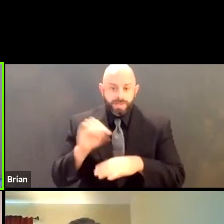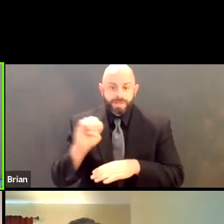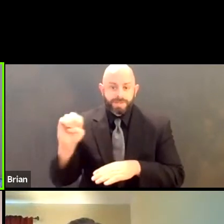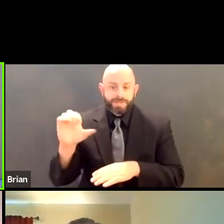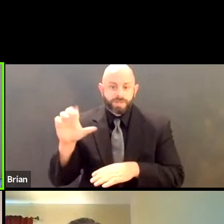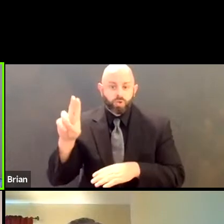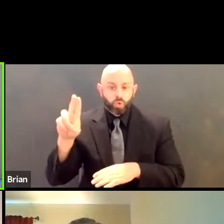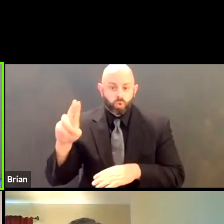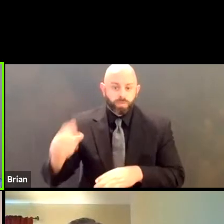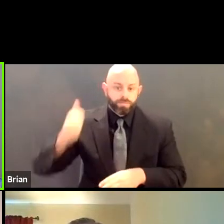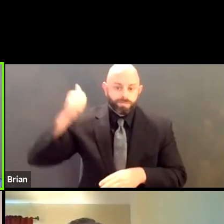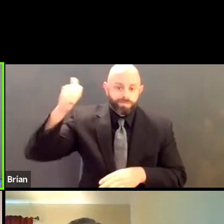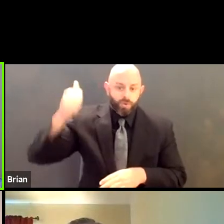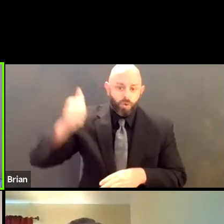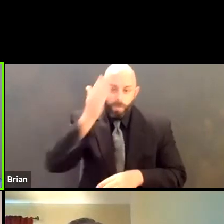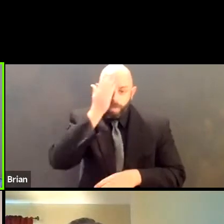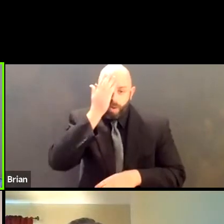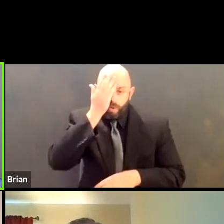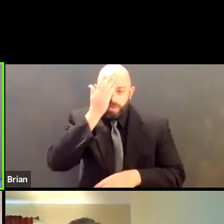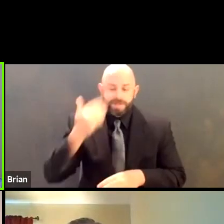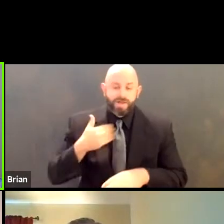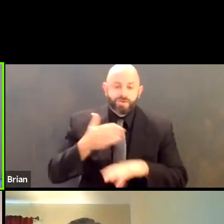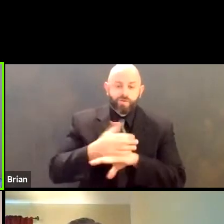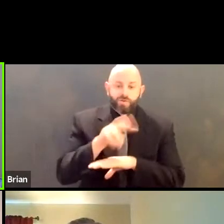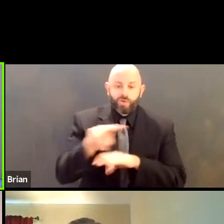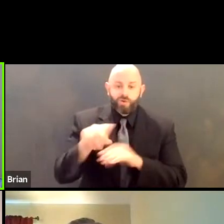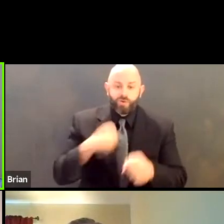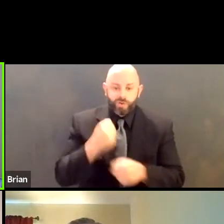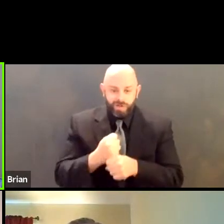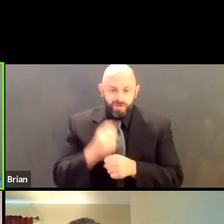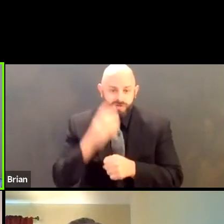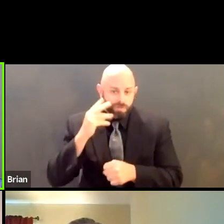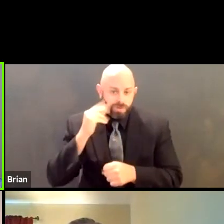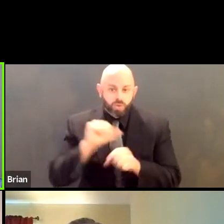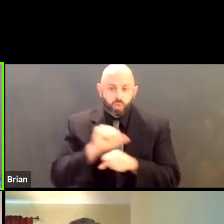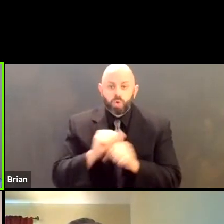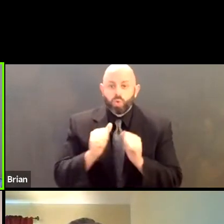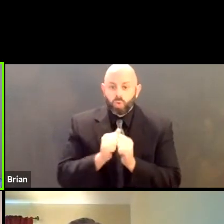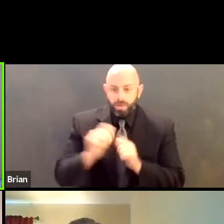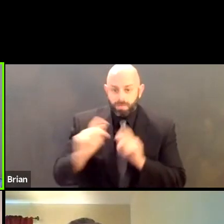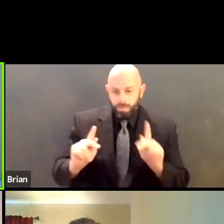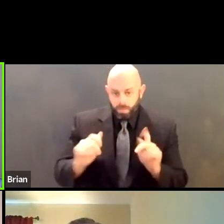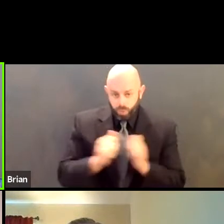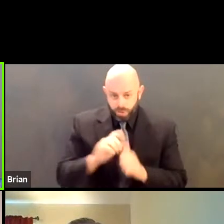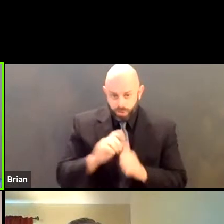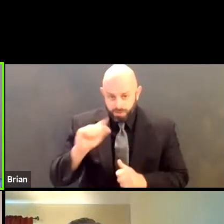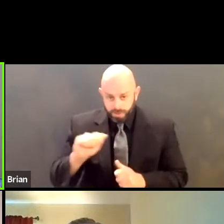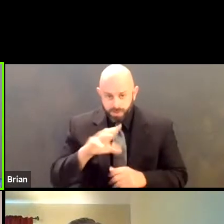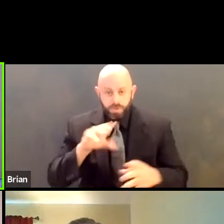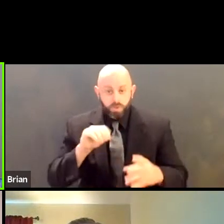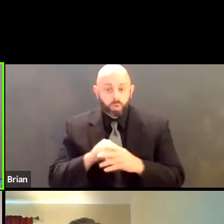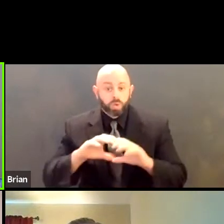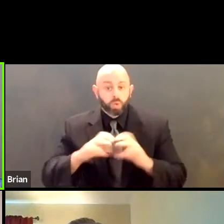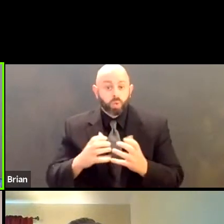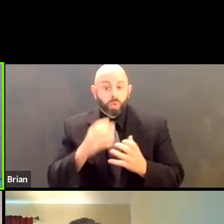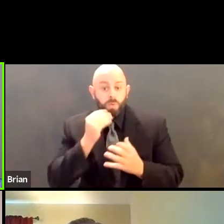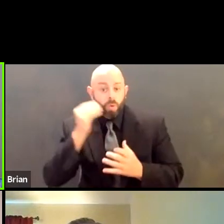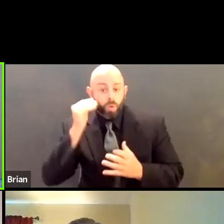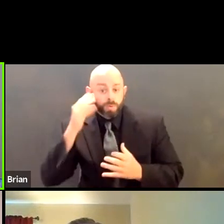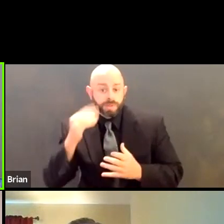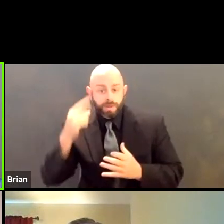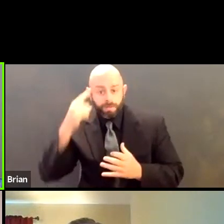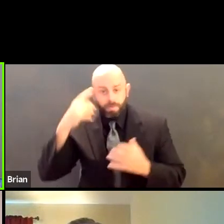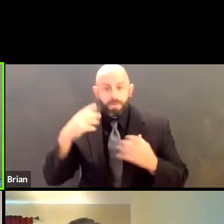Go Pirates. She has over 22 years of experience working with individuals with disabilities, including group homes and mental health